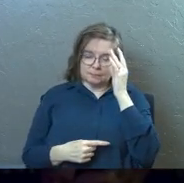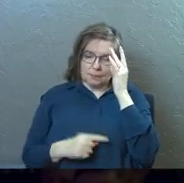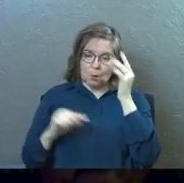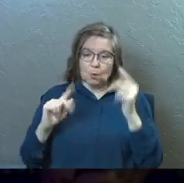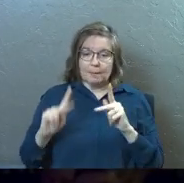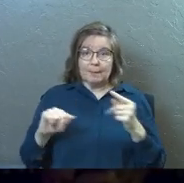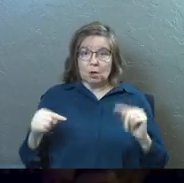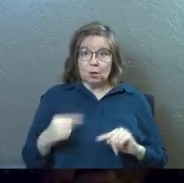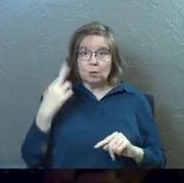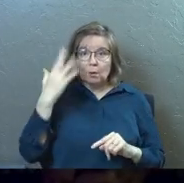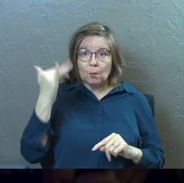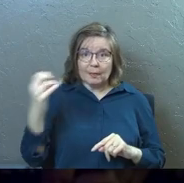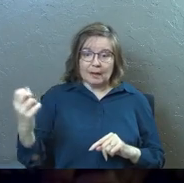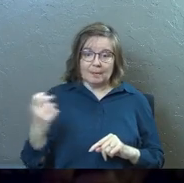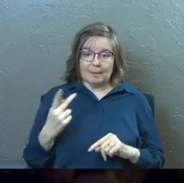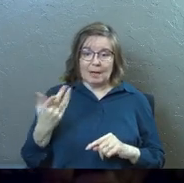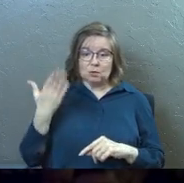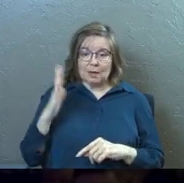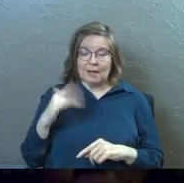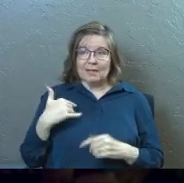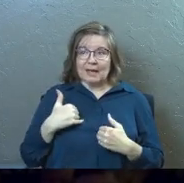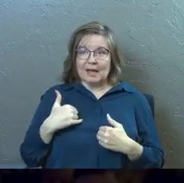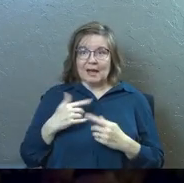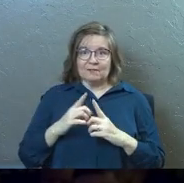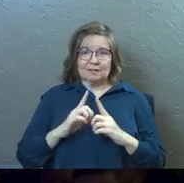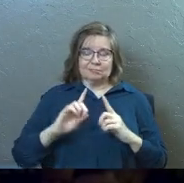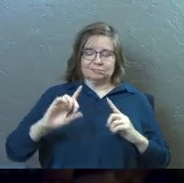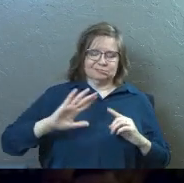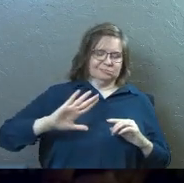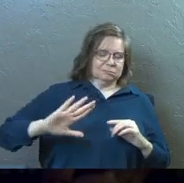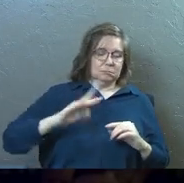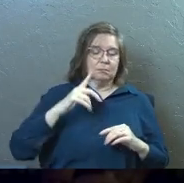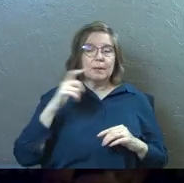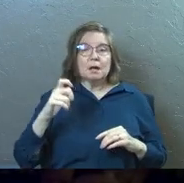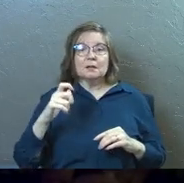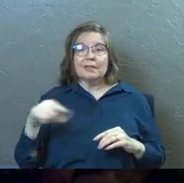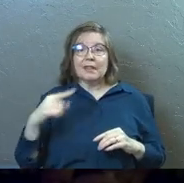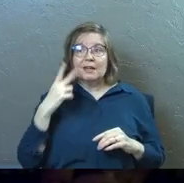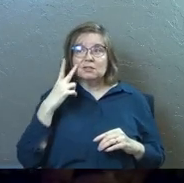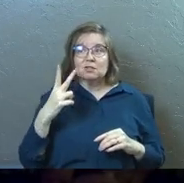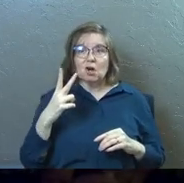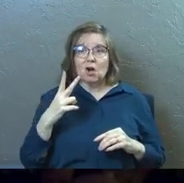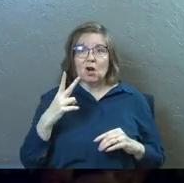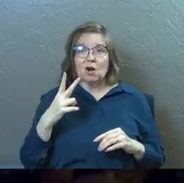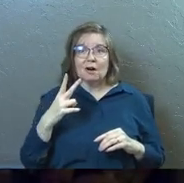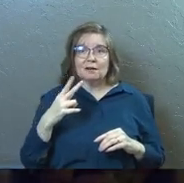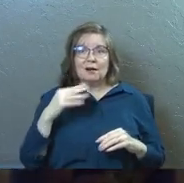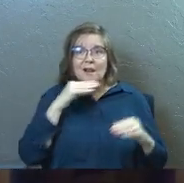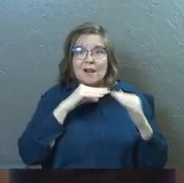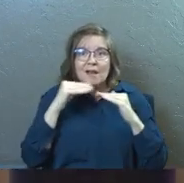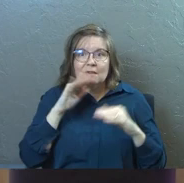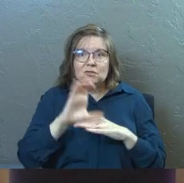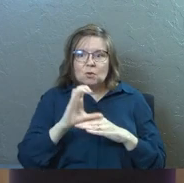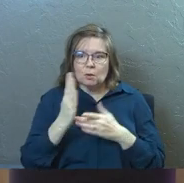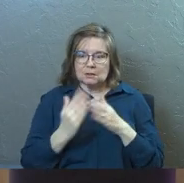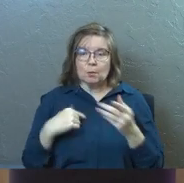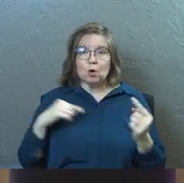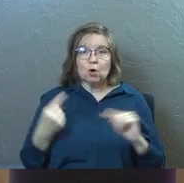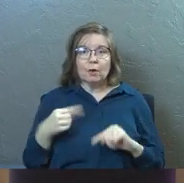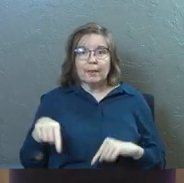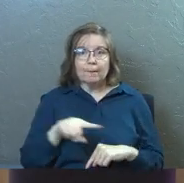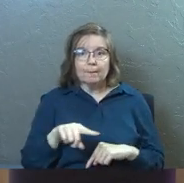by, and the reason that they're coming back to God and they've got distance today, is because they saw hypocrisy in the church or somebody hurt them.